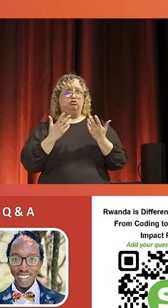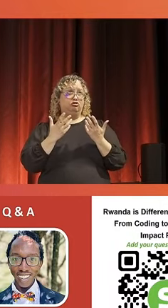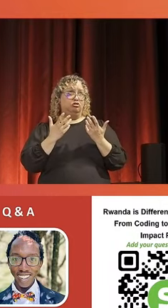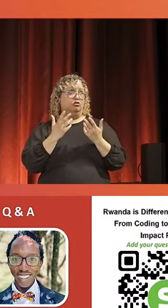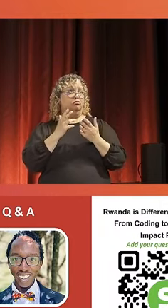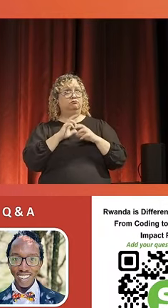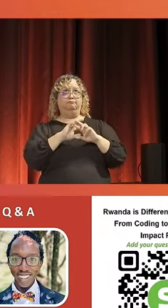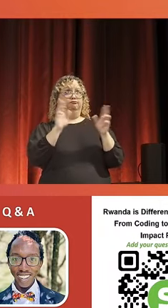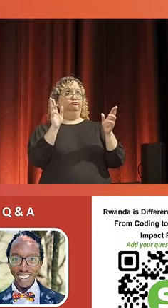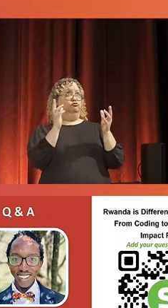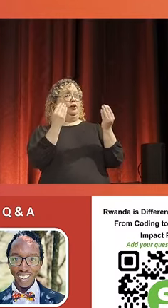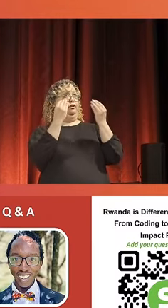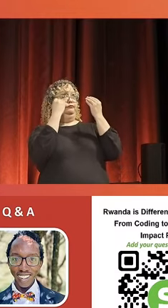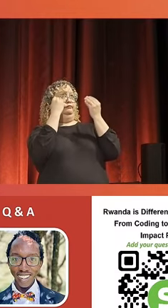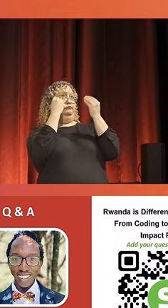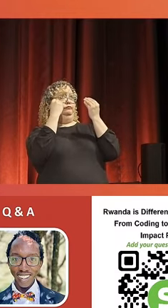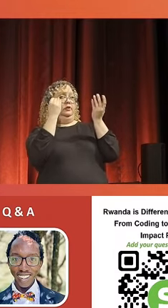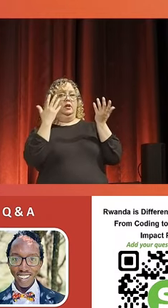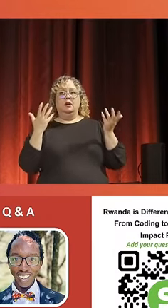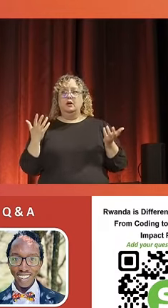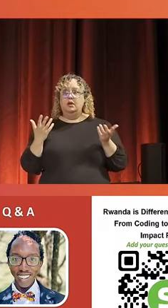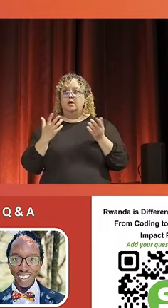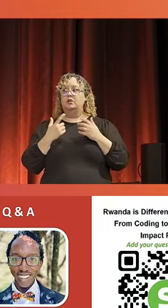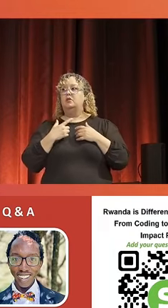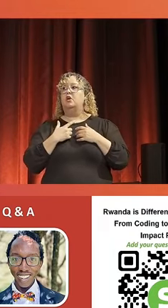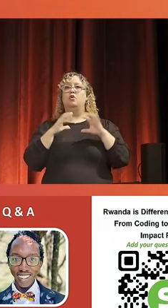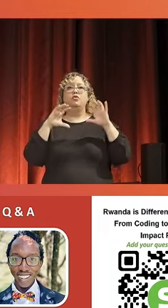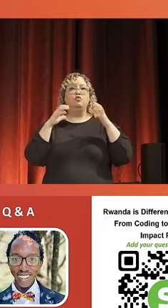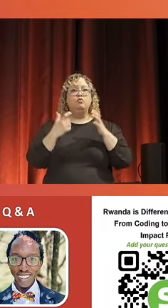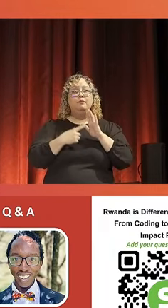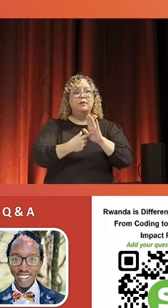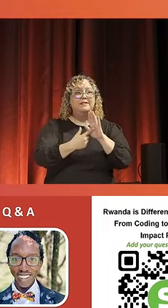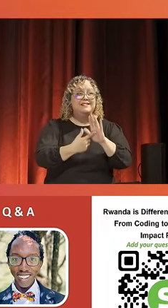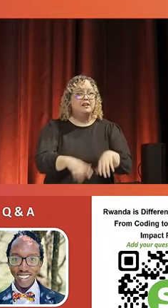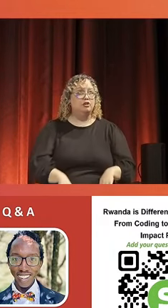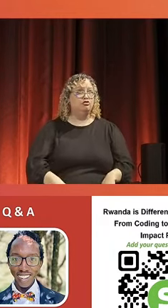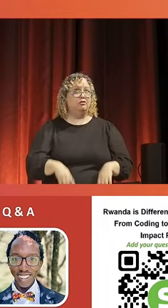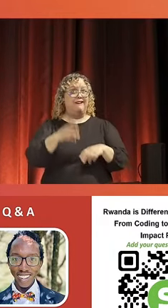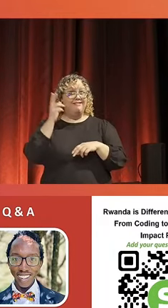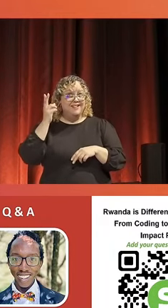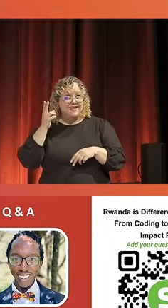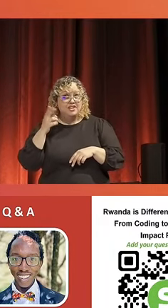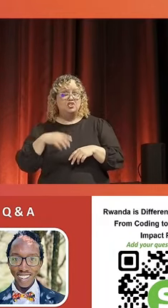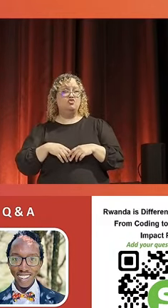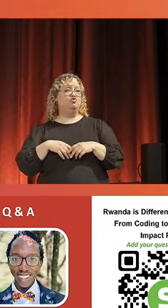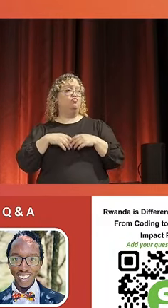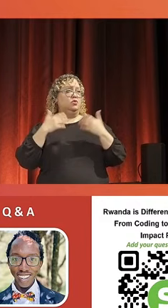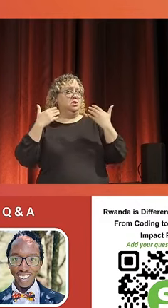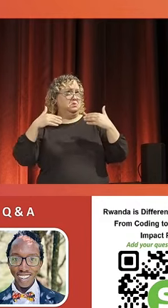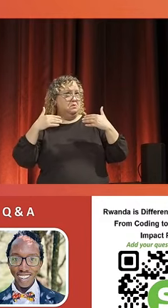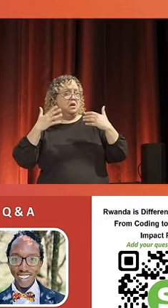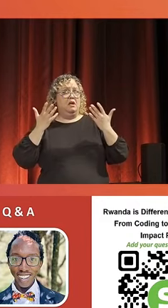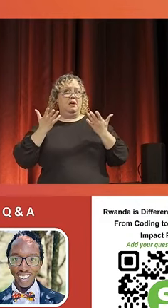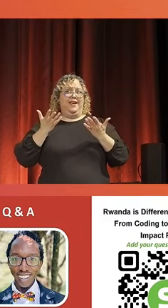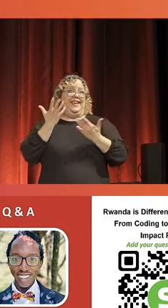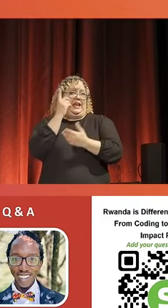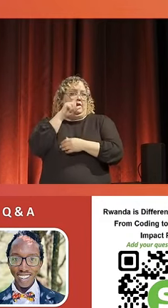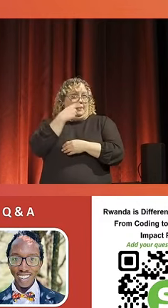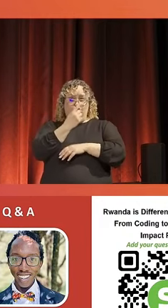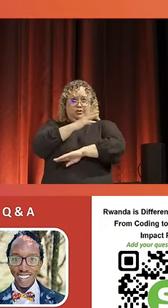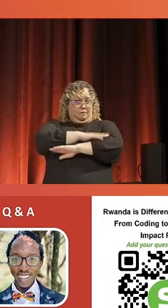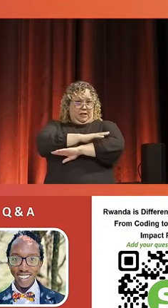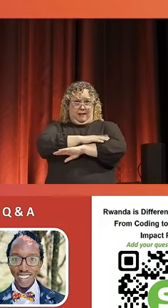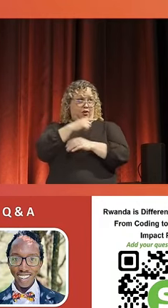in representations of cultures, of history, are unlimited. And it's just a platform. And if it is